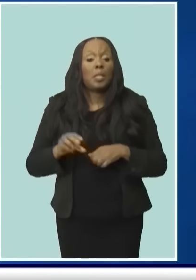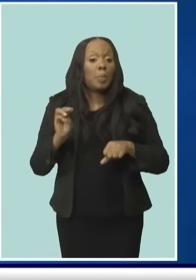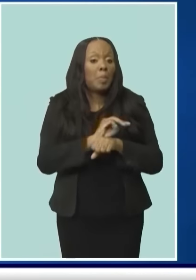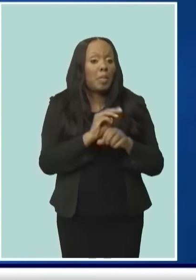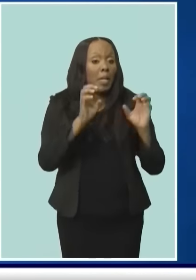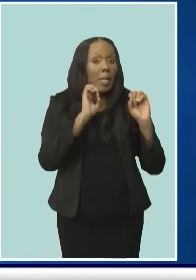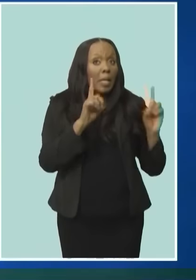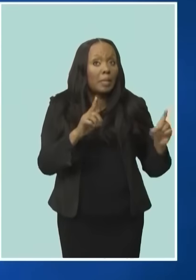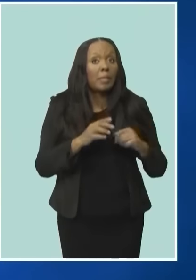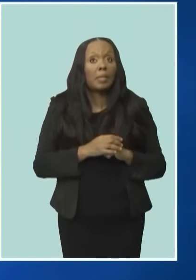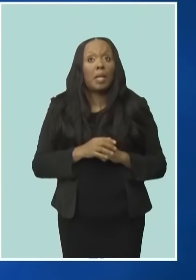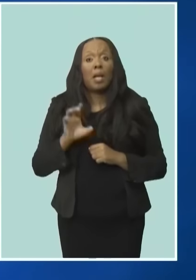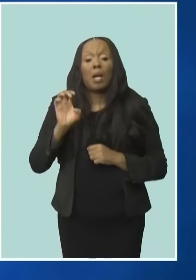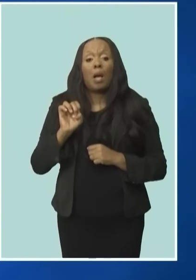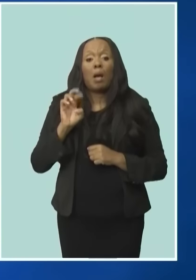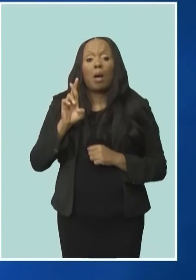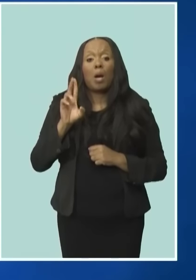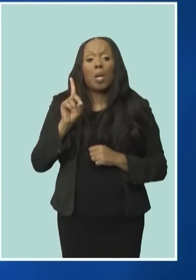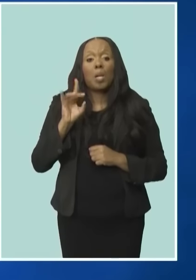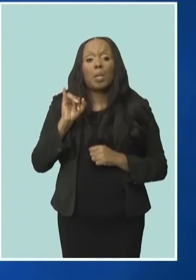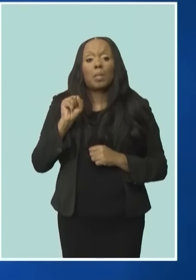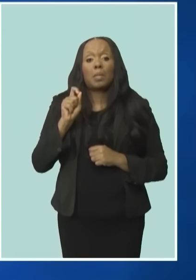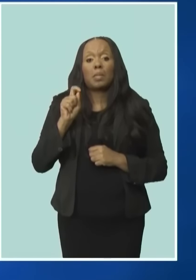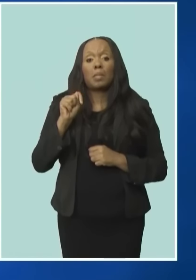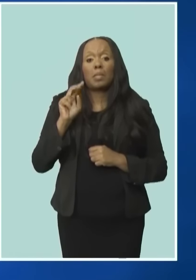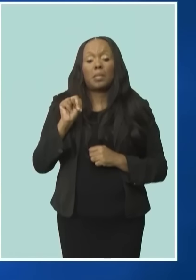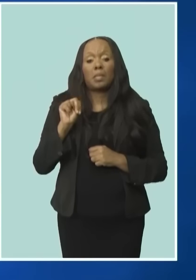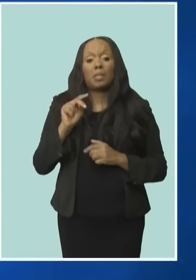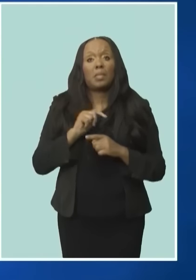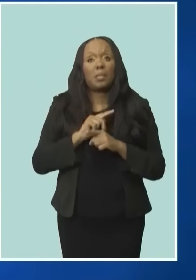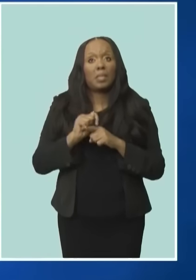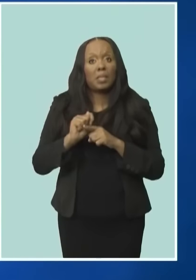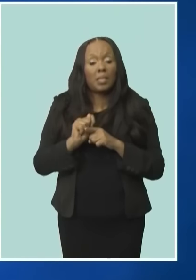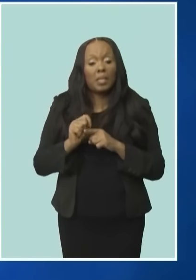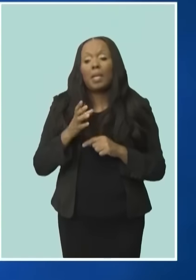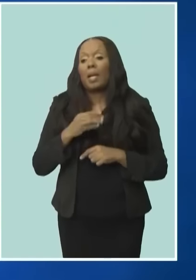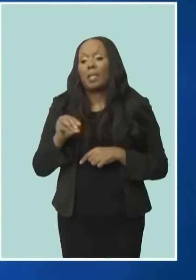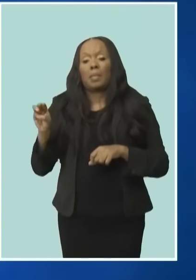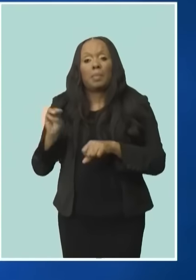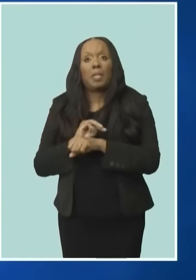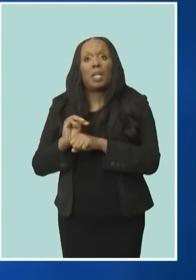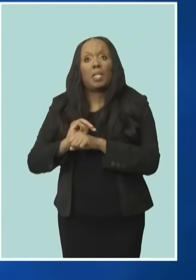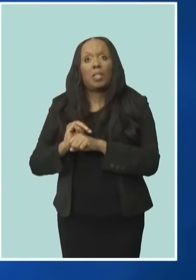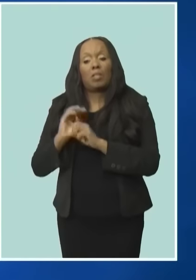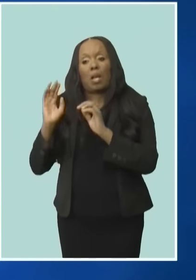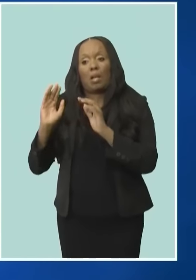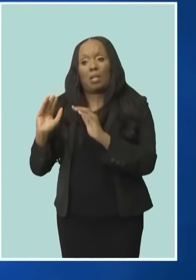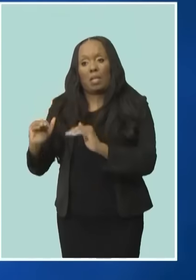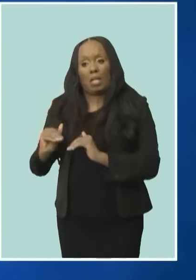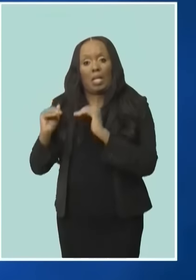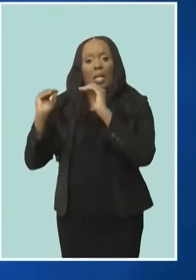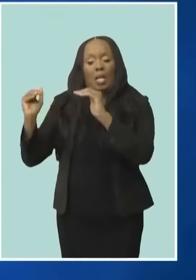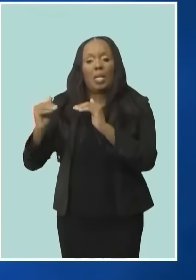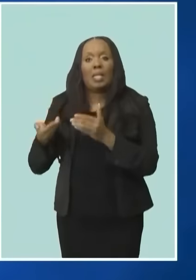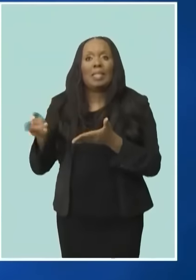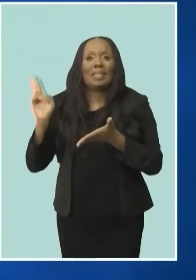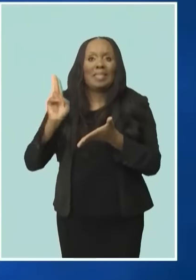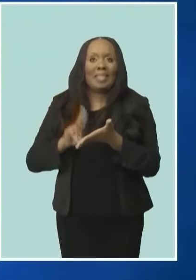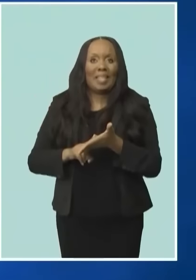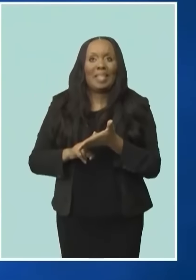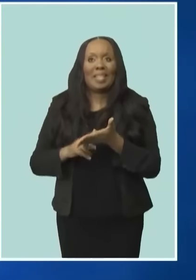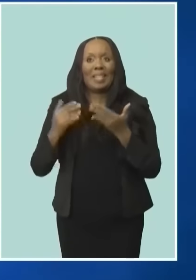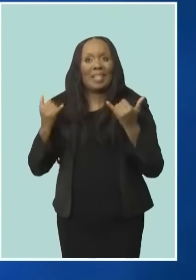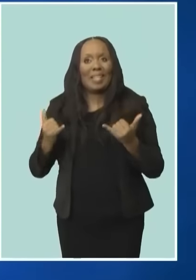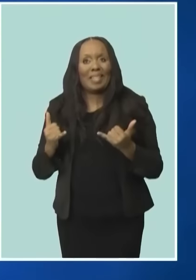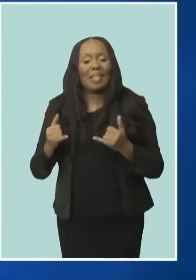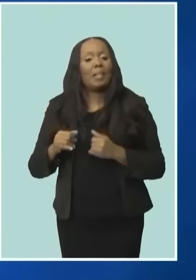the Erdison Teacher Training College, and the Ministry of Training and Tertiary Education signed a memorandum of understanding at the Office of the